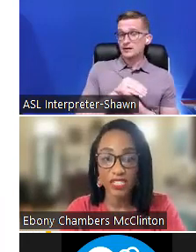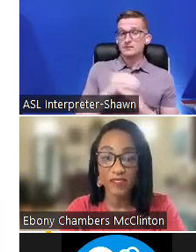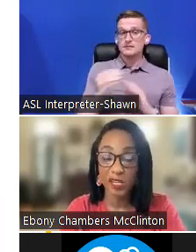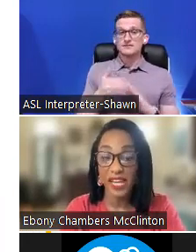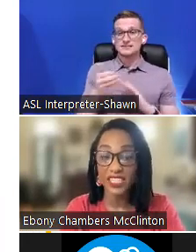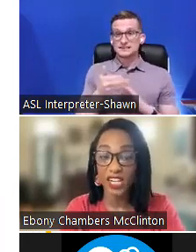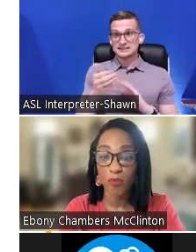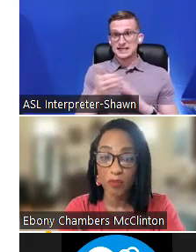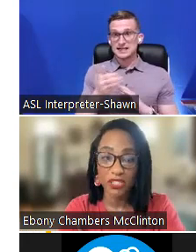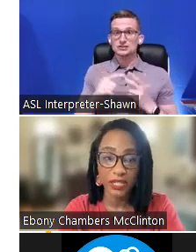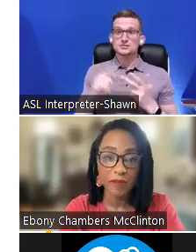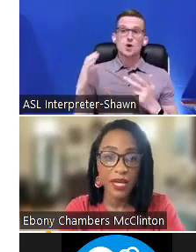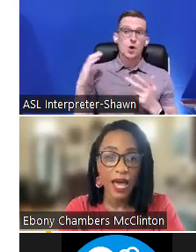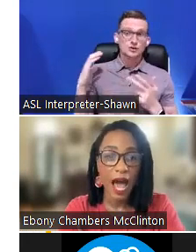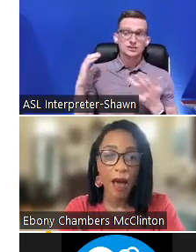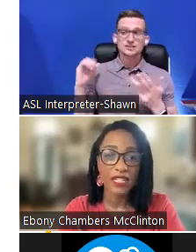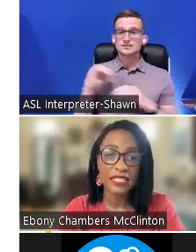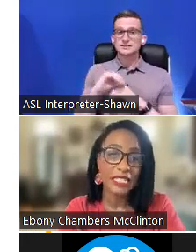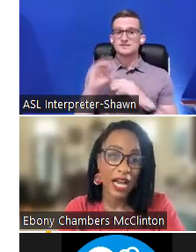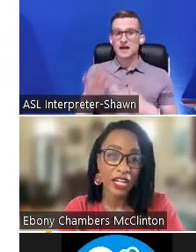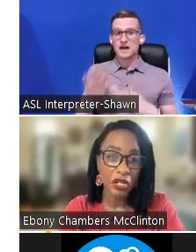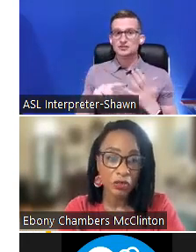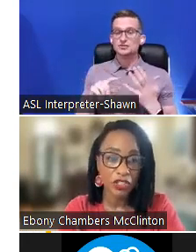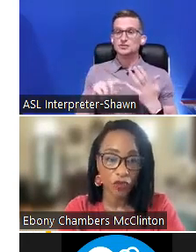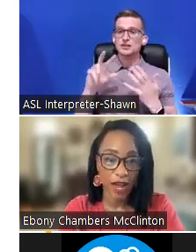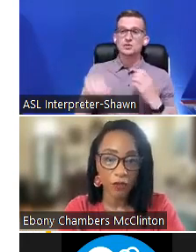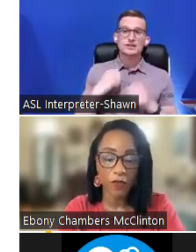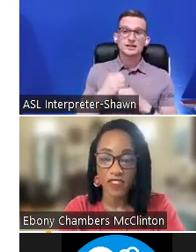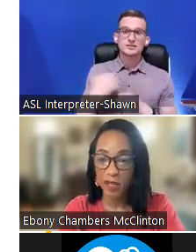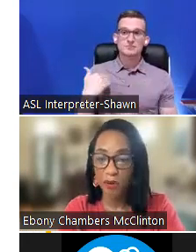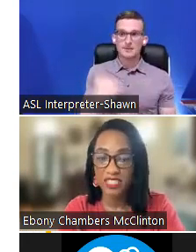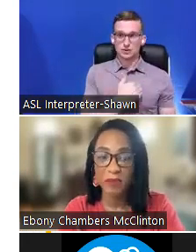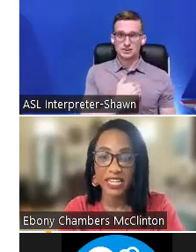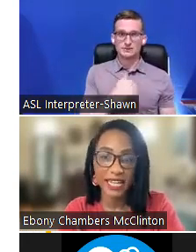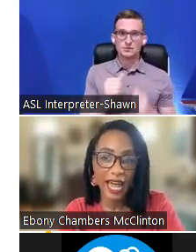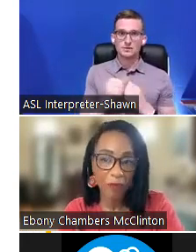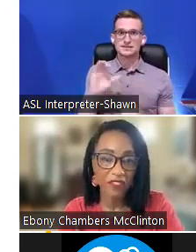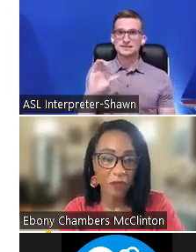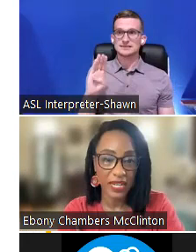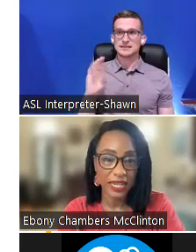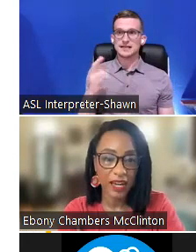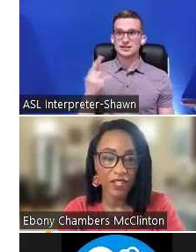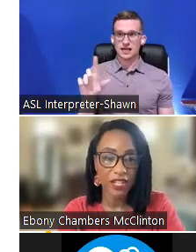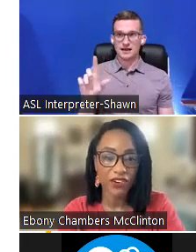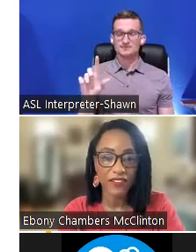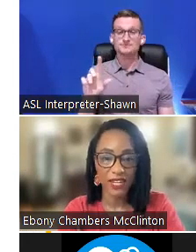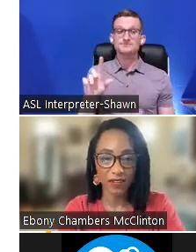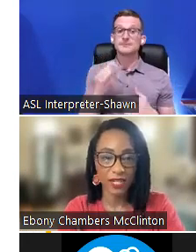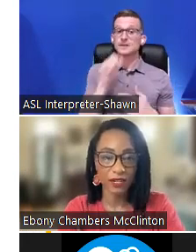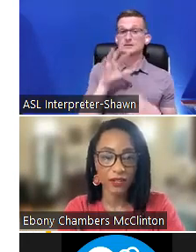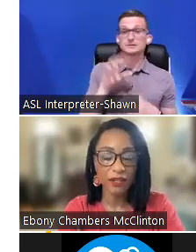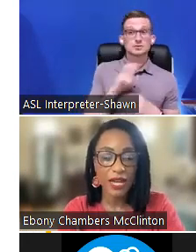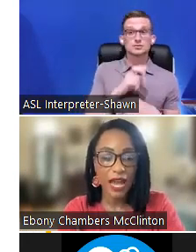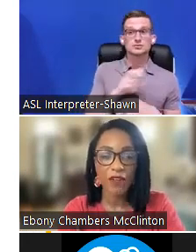3 years of CBHL membership. It does not include the travel for the in-person meetings that happen at the beginning of the year and at the end of